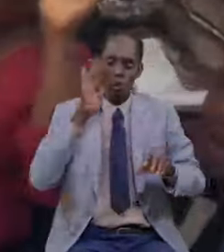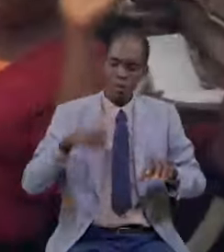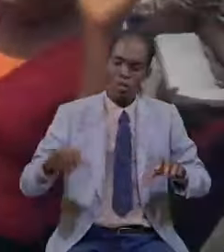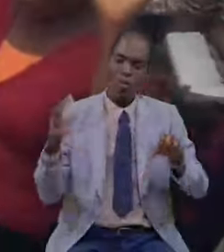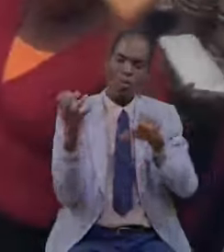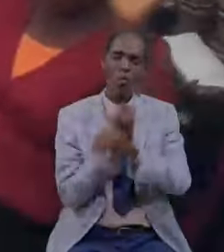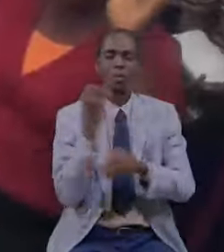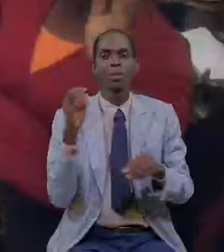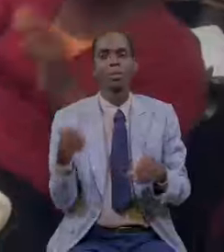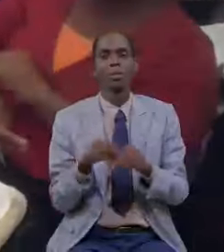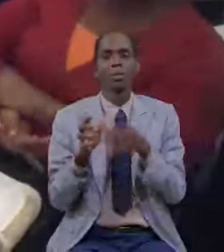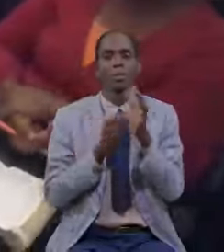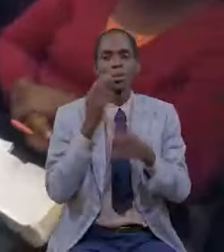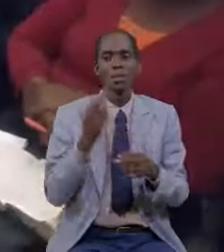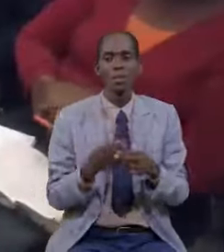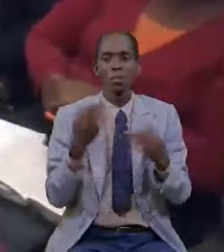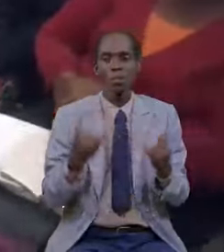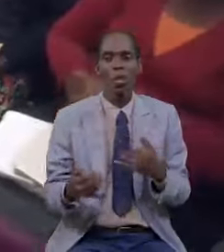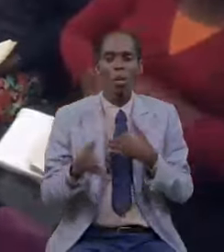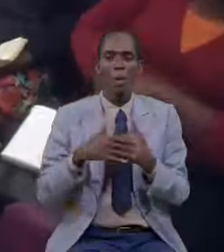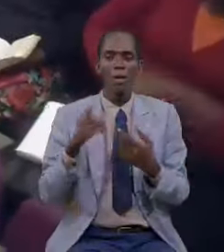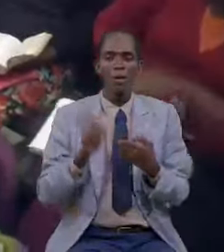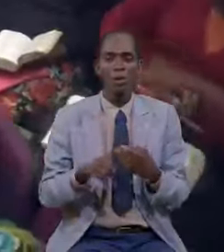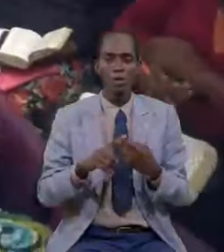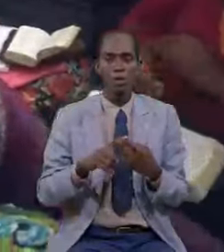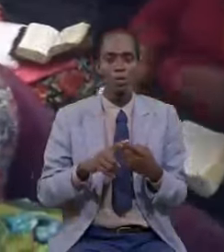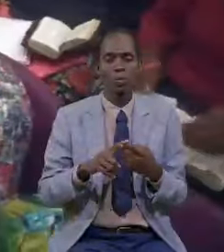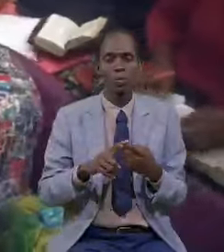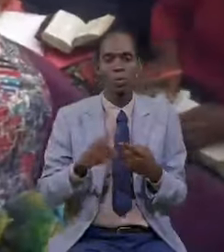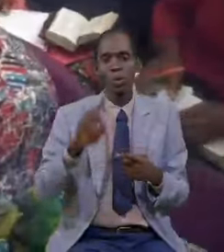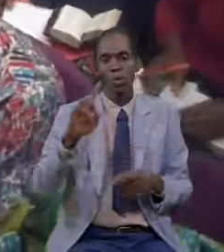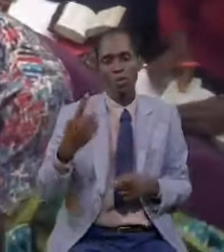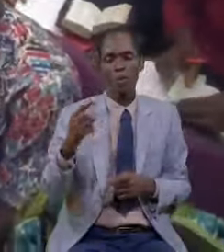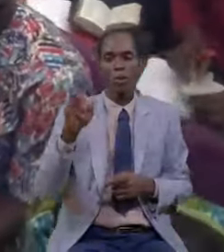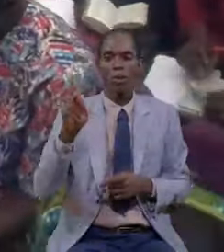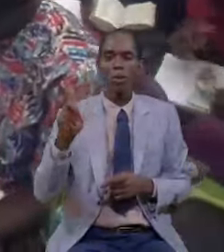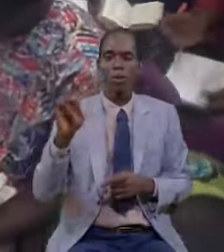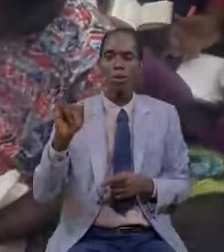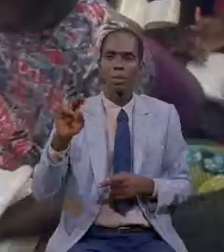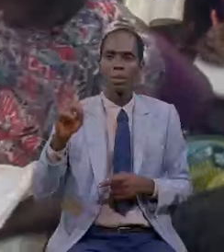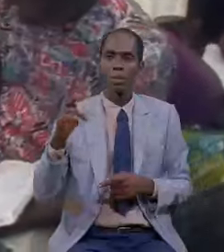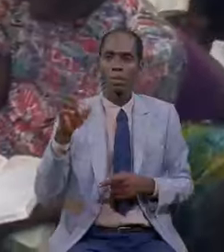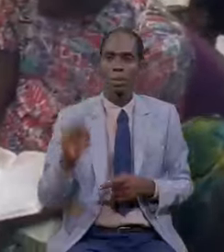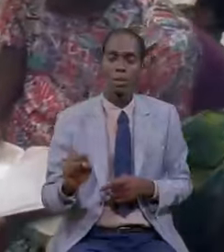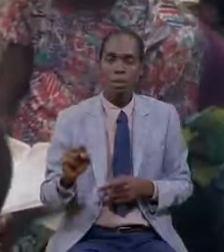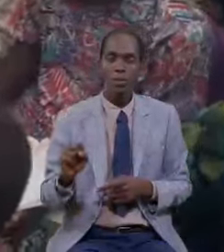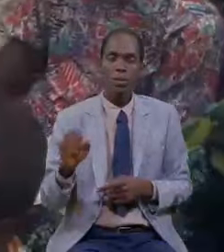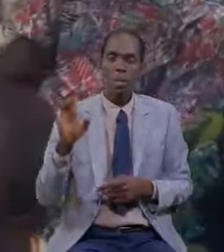name. Come back to chapter 18 of 1 Kings. Chapter 18 of 1